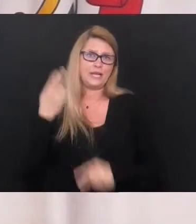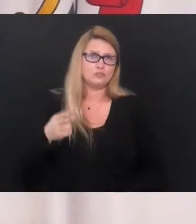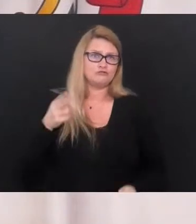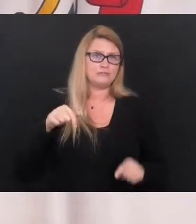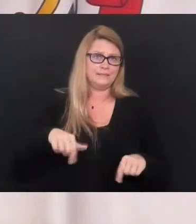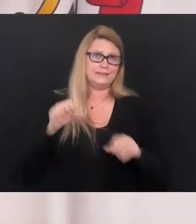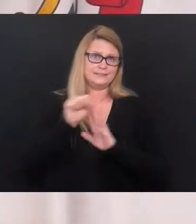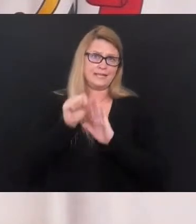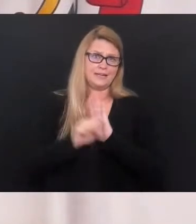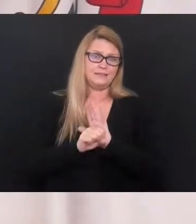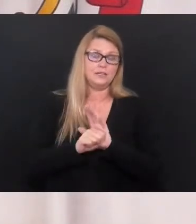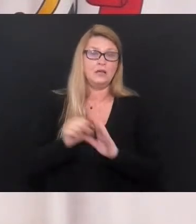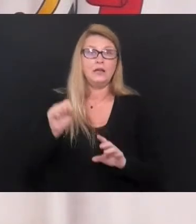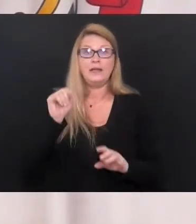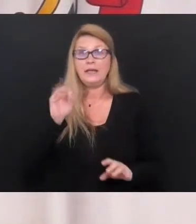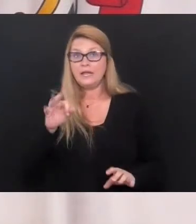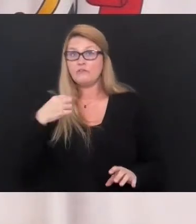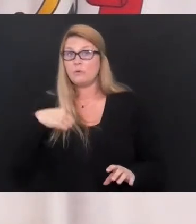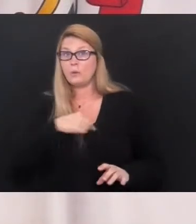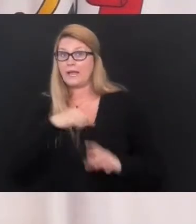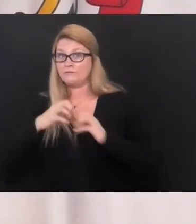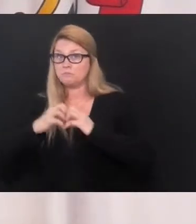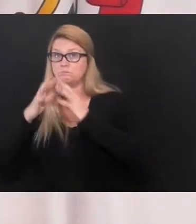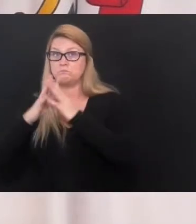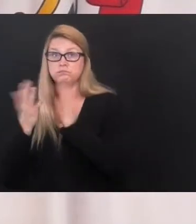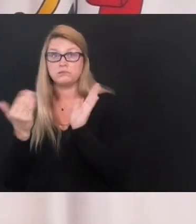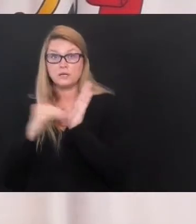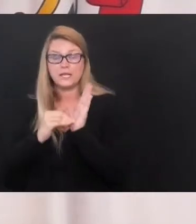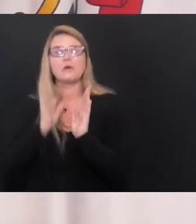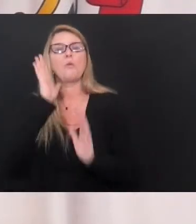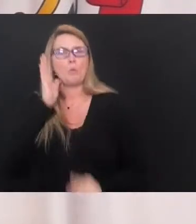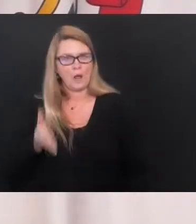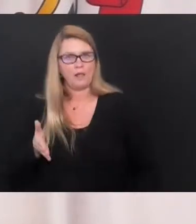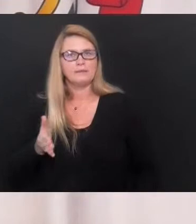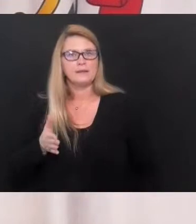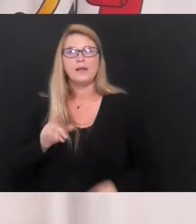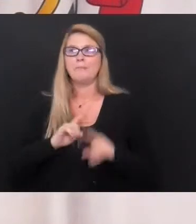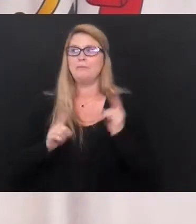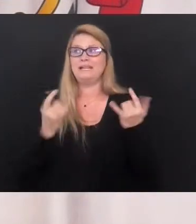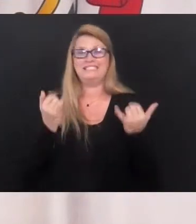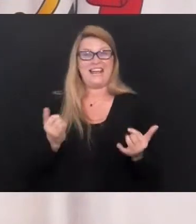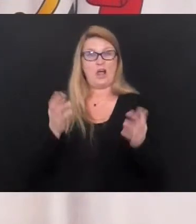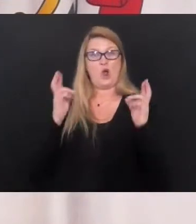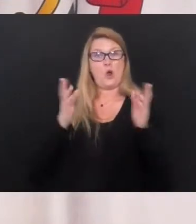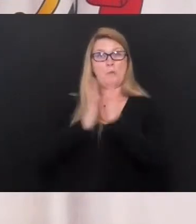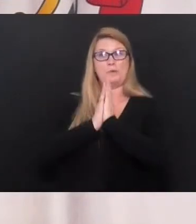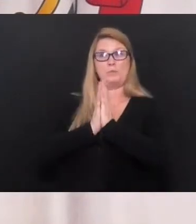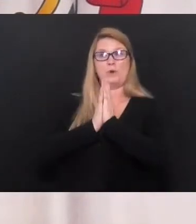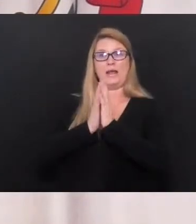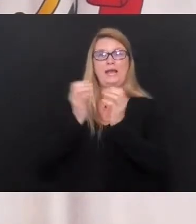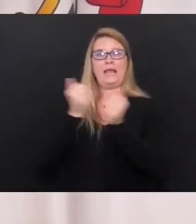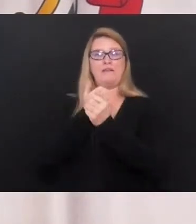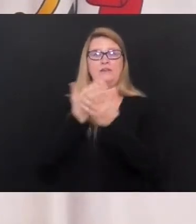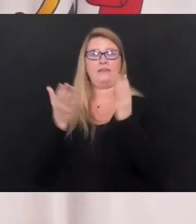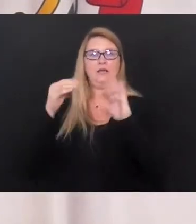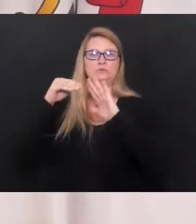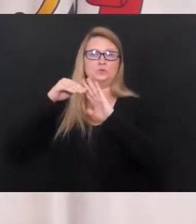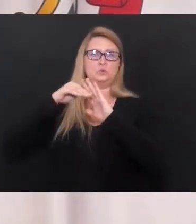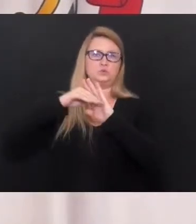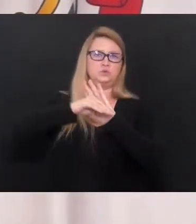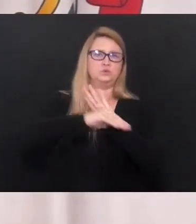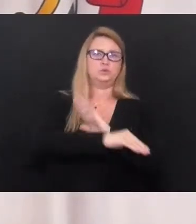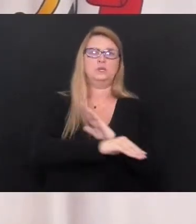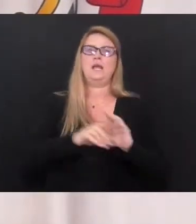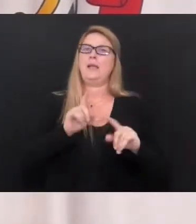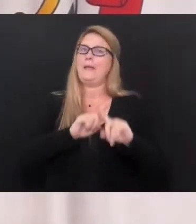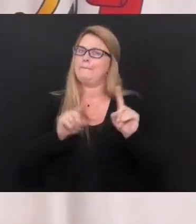Now, if we have to stand it back up, we'll stand it back up, but let's hope and pray we're on a downhill slide. I caution